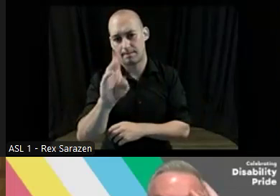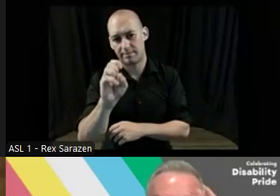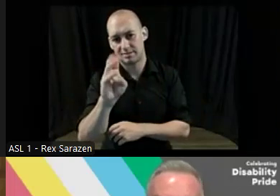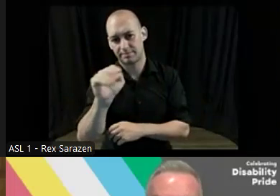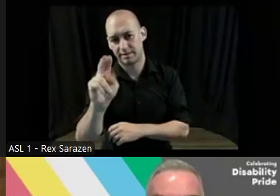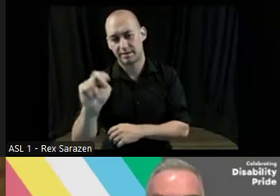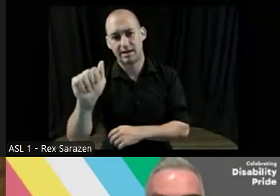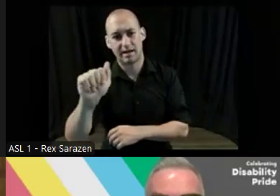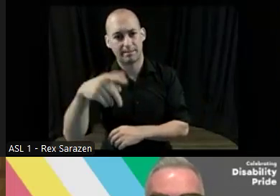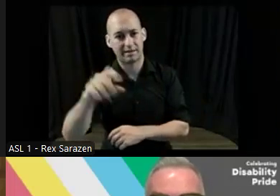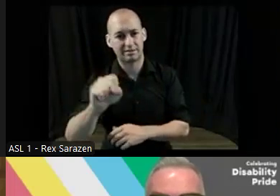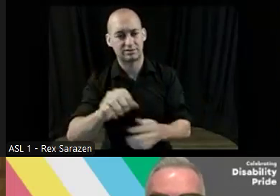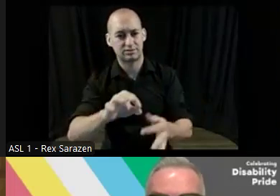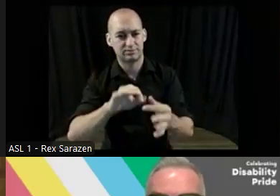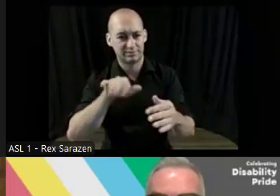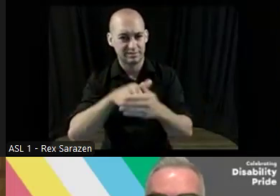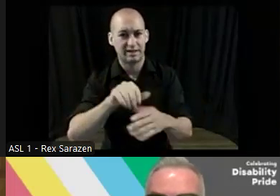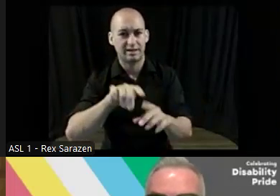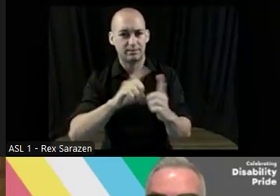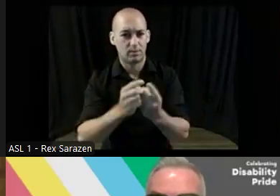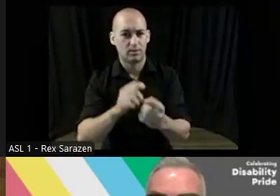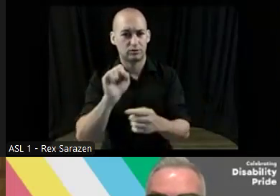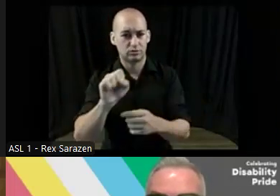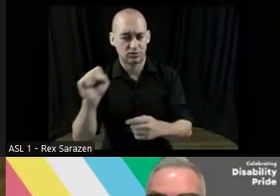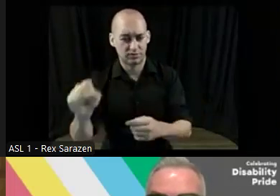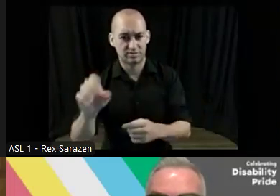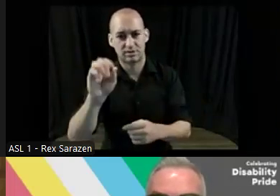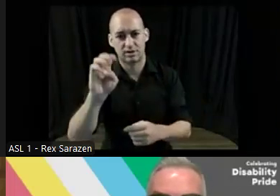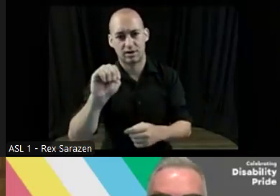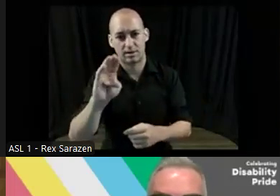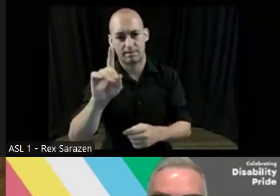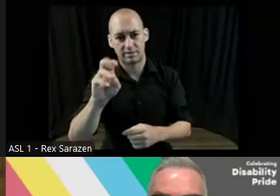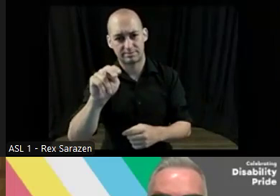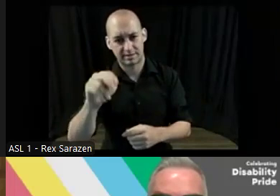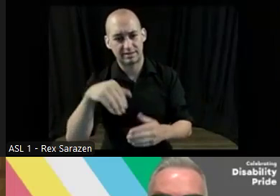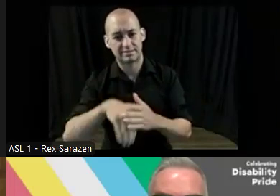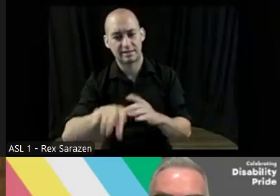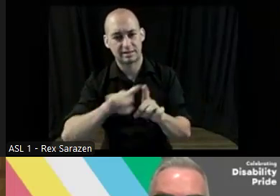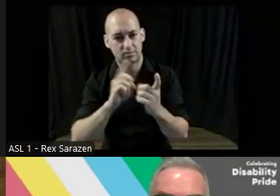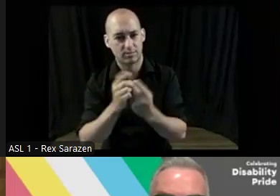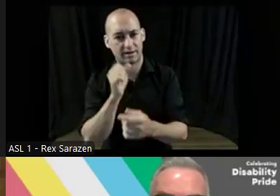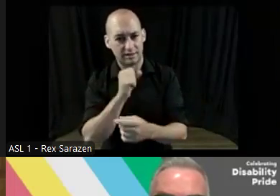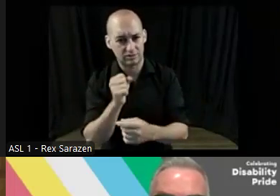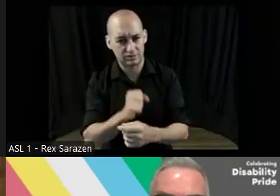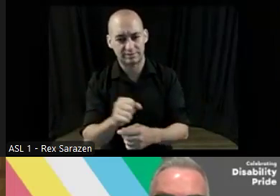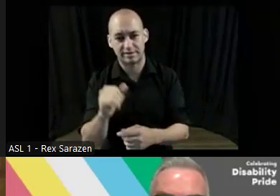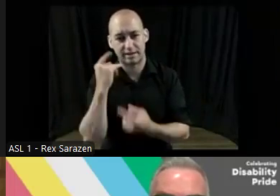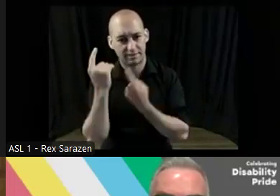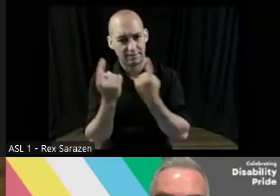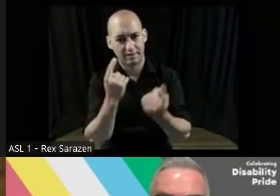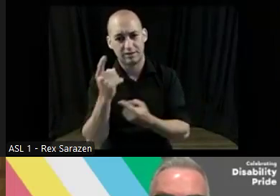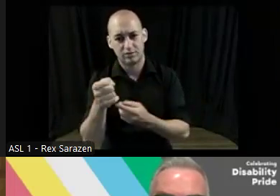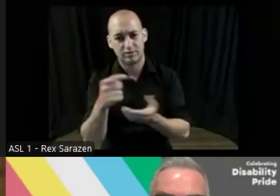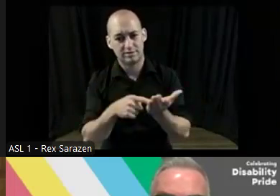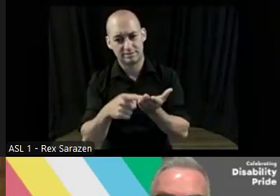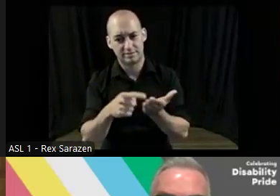Department of Social Services and the ombudsman located in the Department of Aging. And I think, as you probably have discussed in your